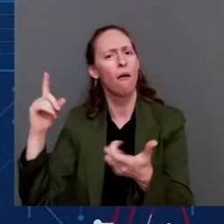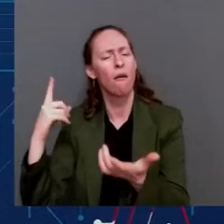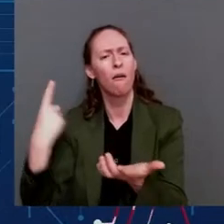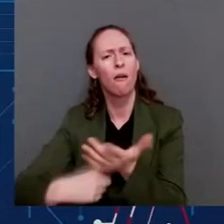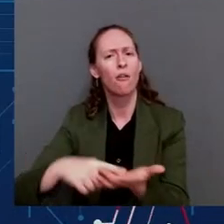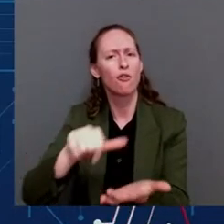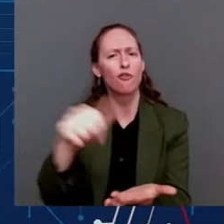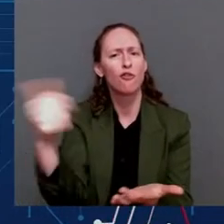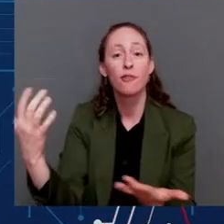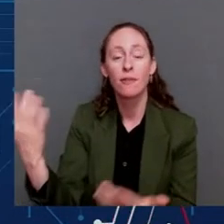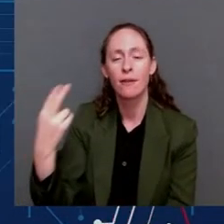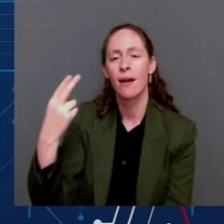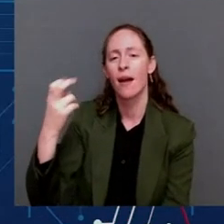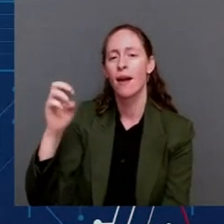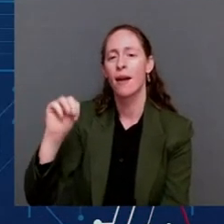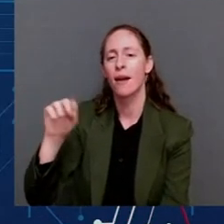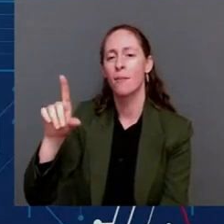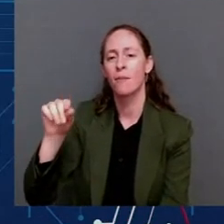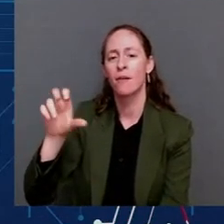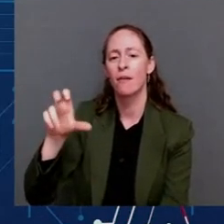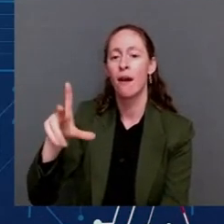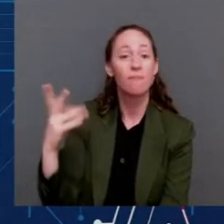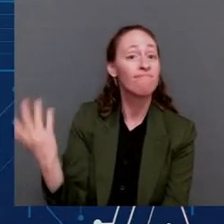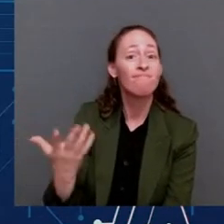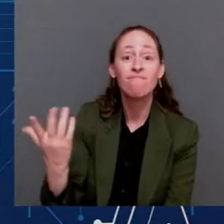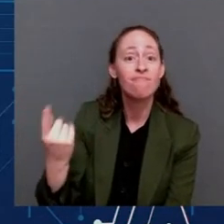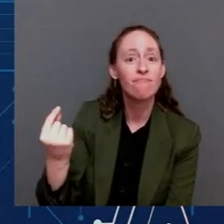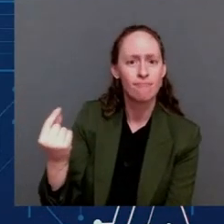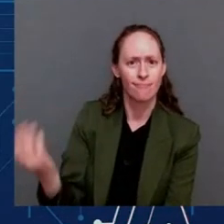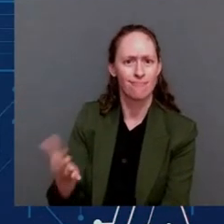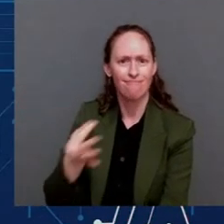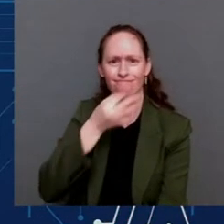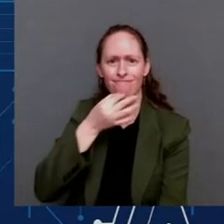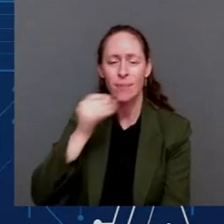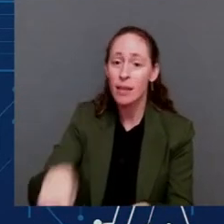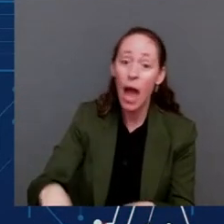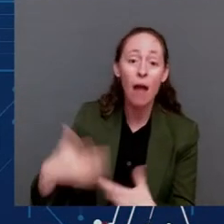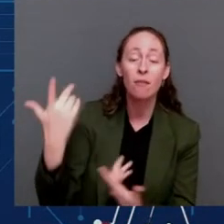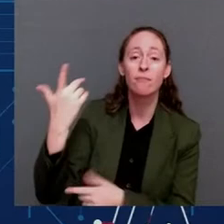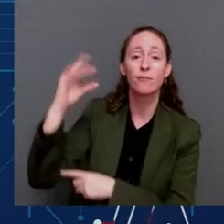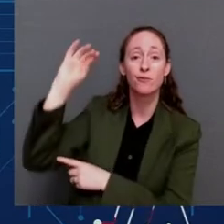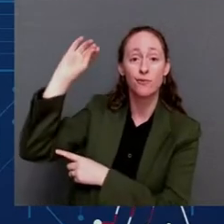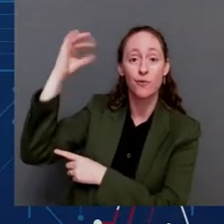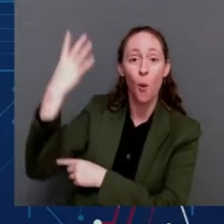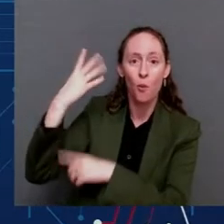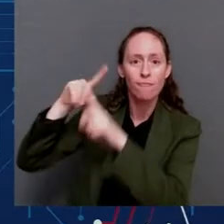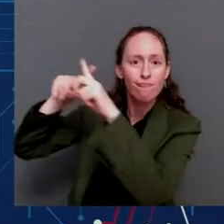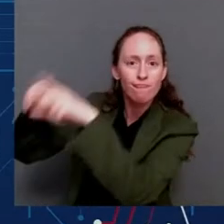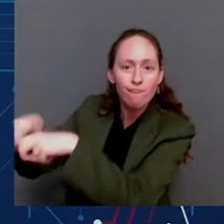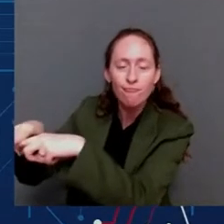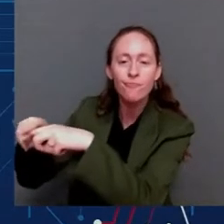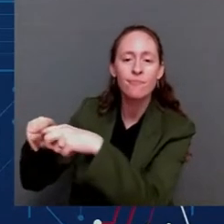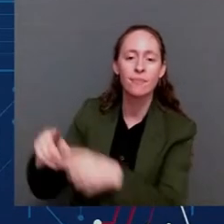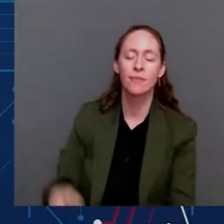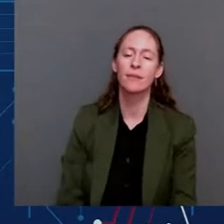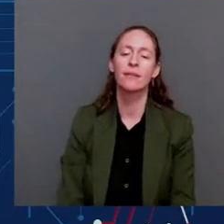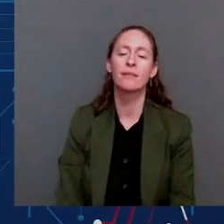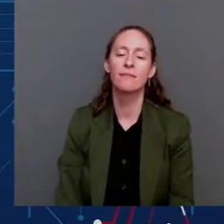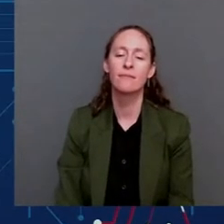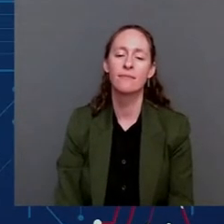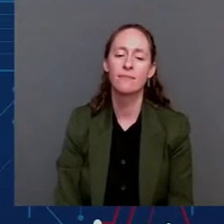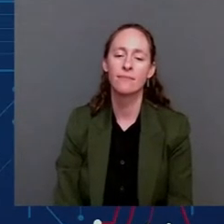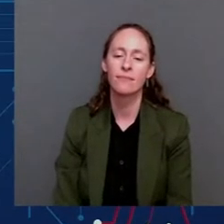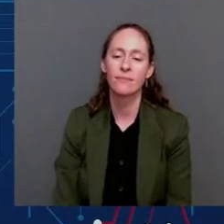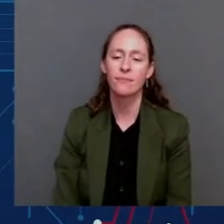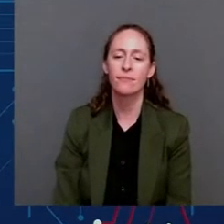and solar power industries, added 400 jobs. KLA, a semiconductor company, opened their headquarters in Ann